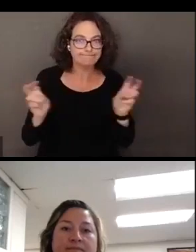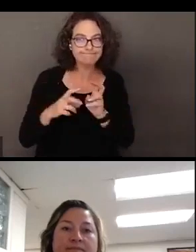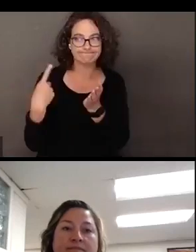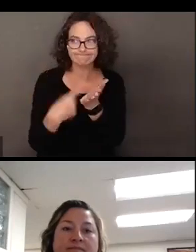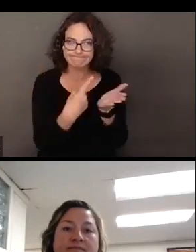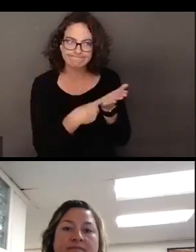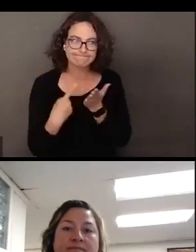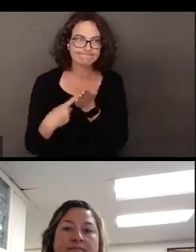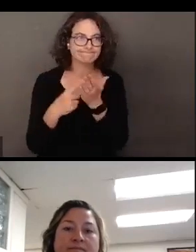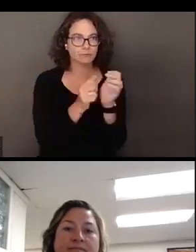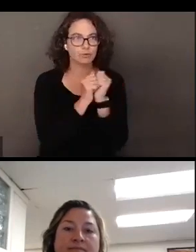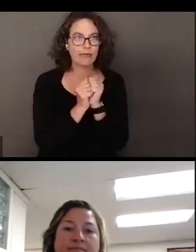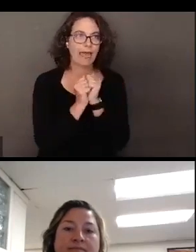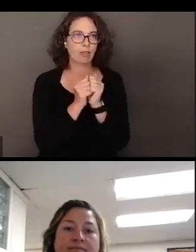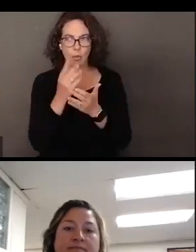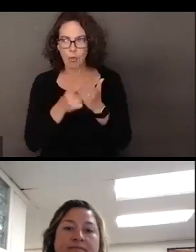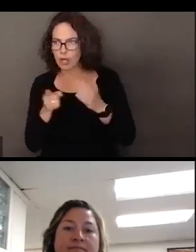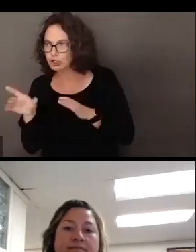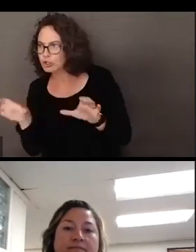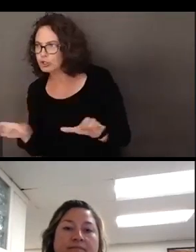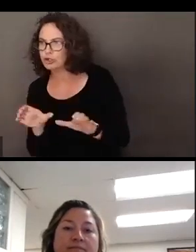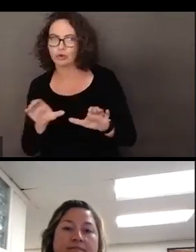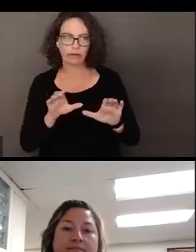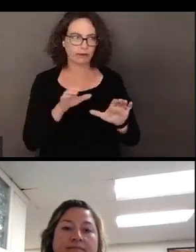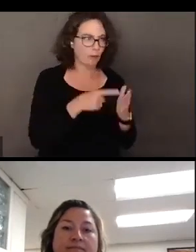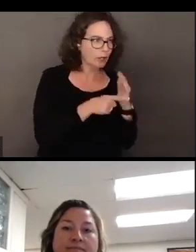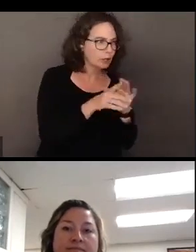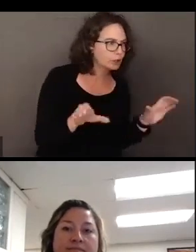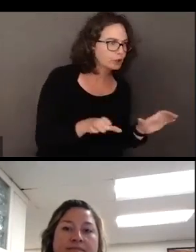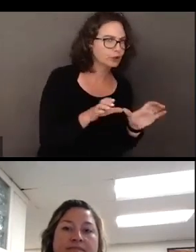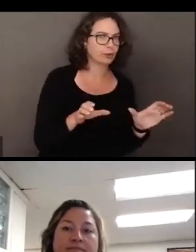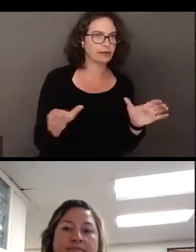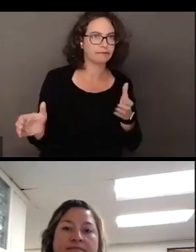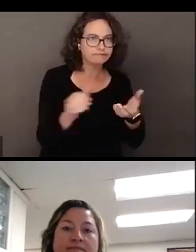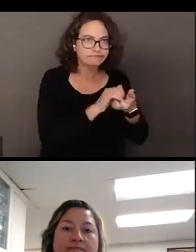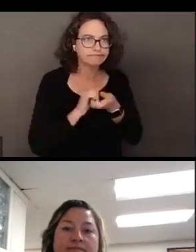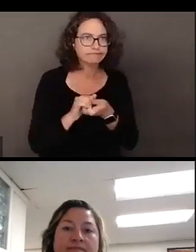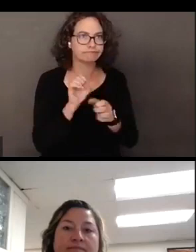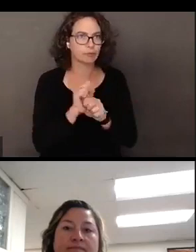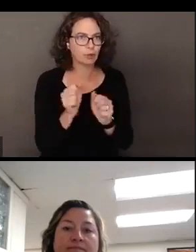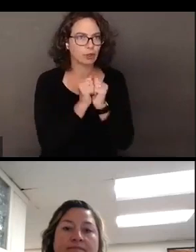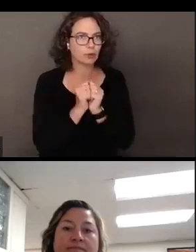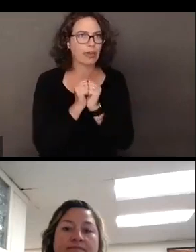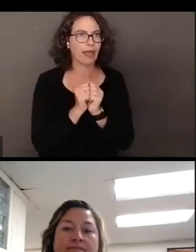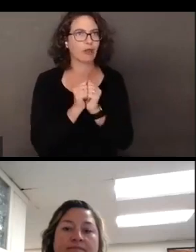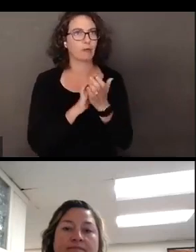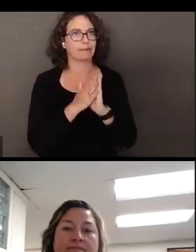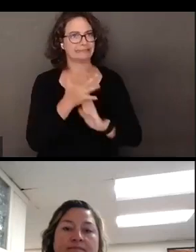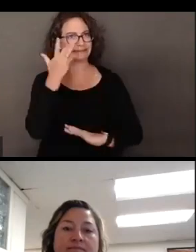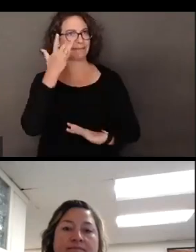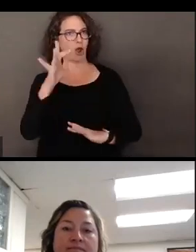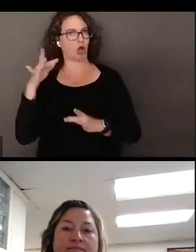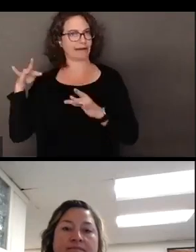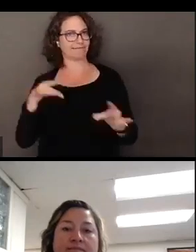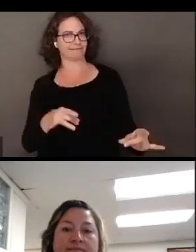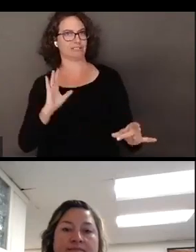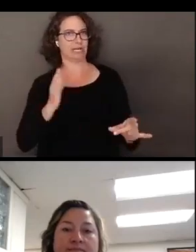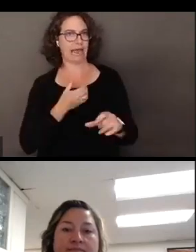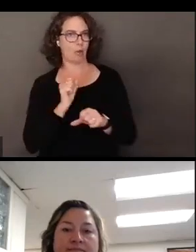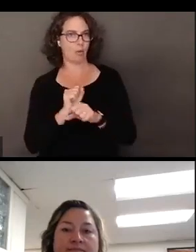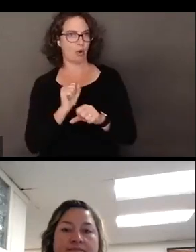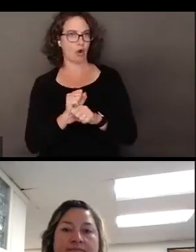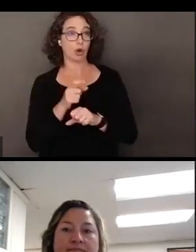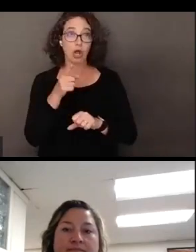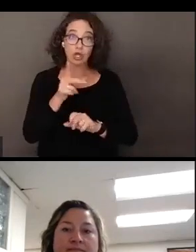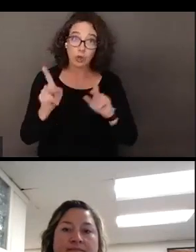doing, how we can best link up, be smart and efficient in our efforts to be able to help make a difference. So to you guys at CDA,